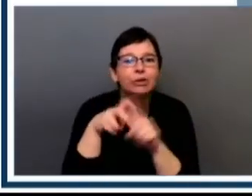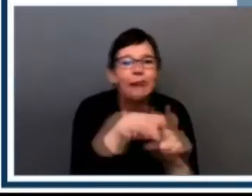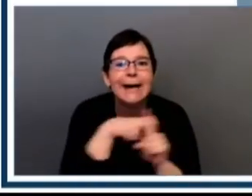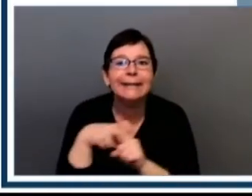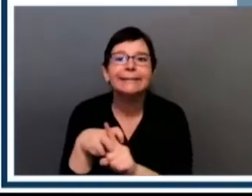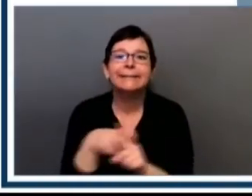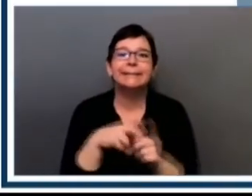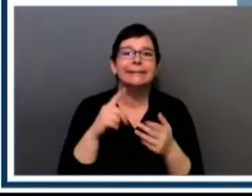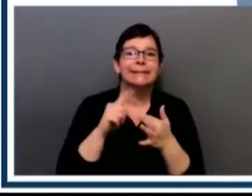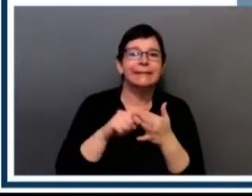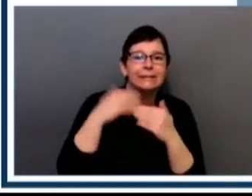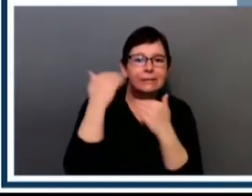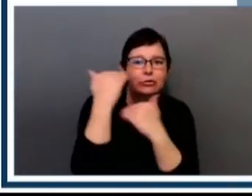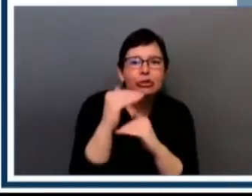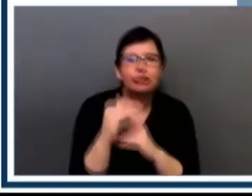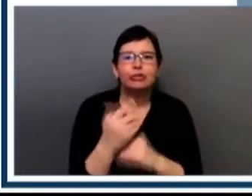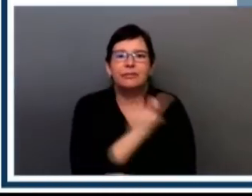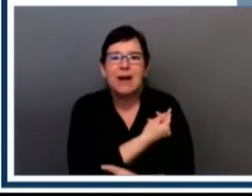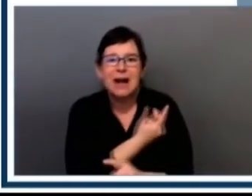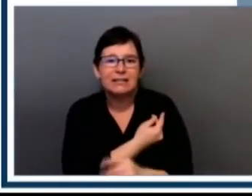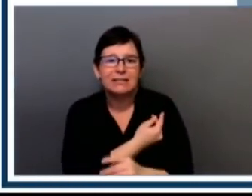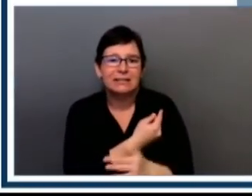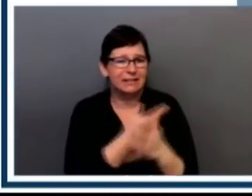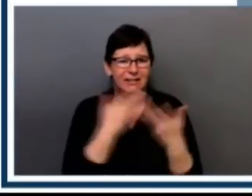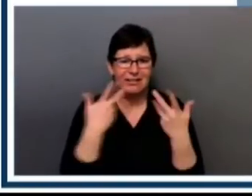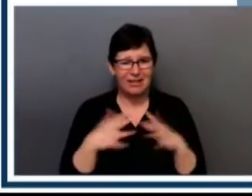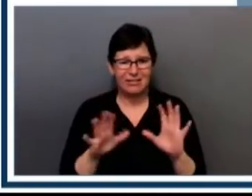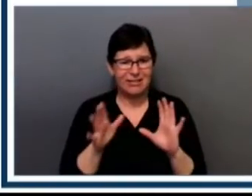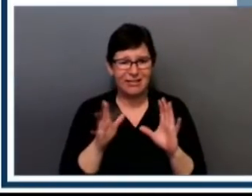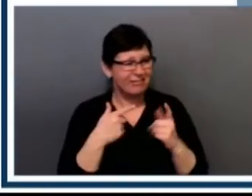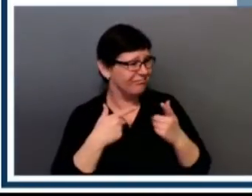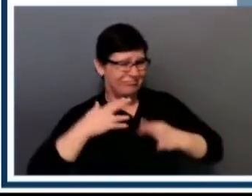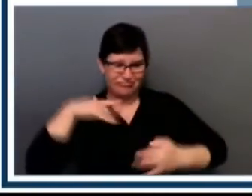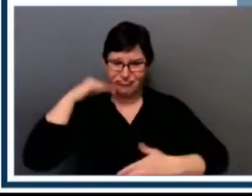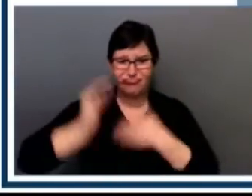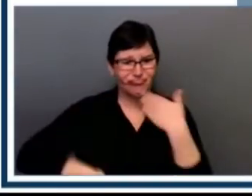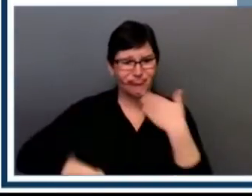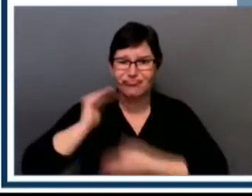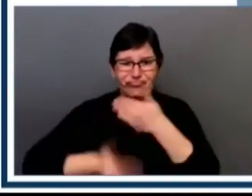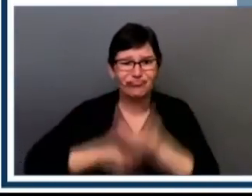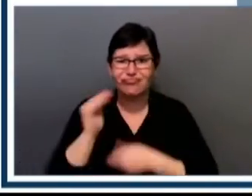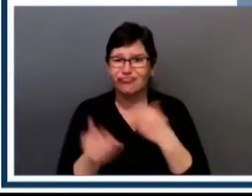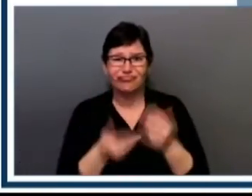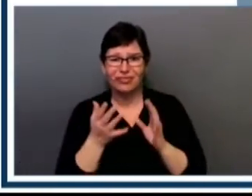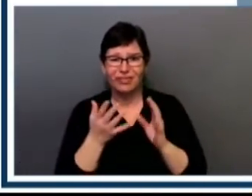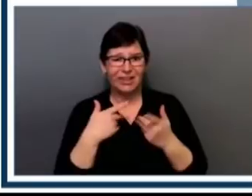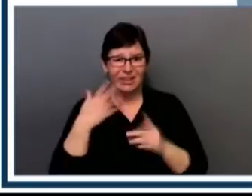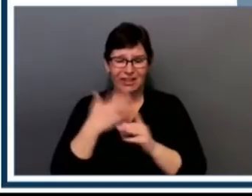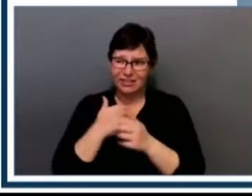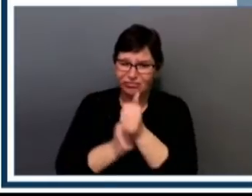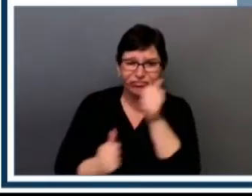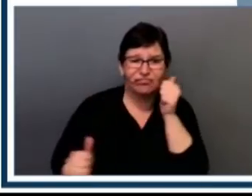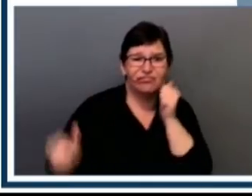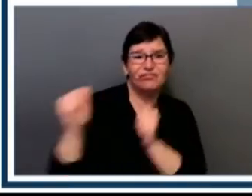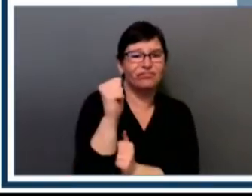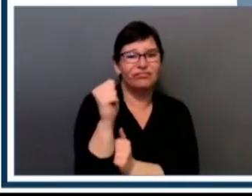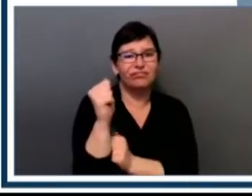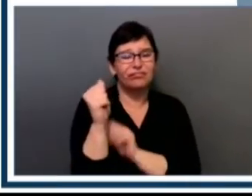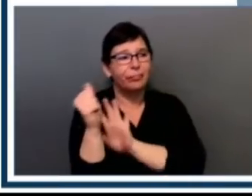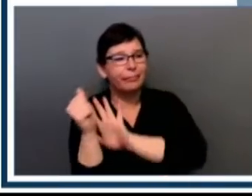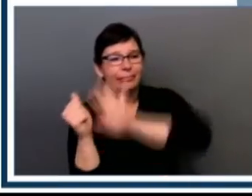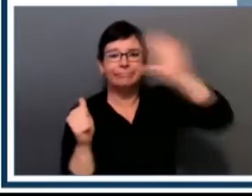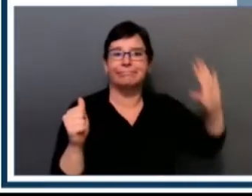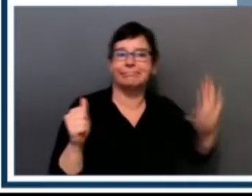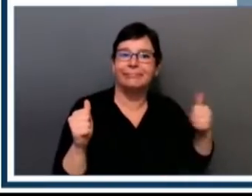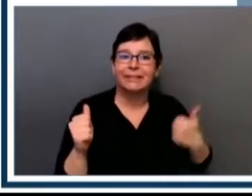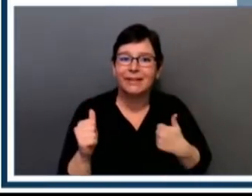too that will remain, and they are available anytime to all of us to use when we need them. We can stay home